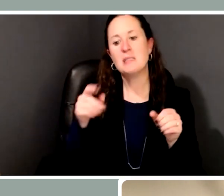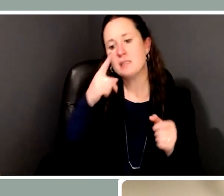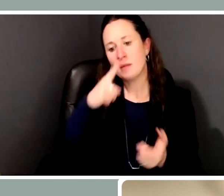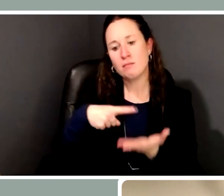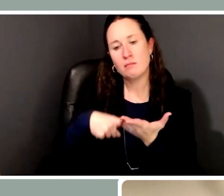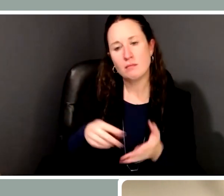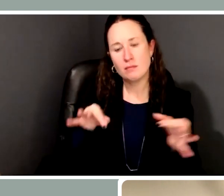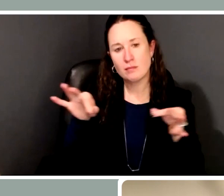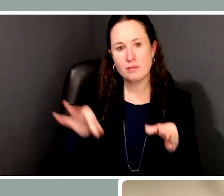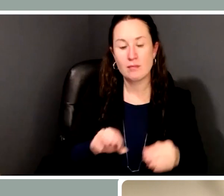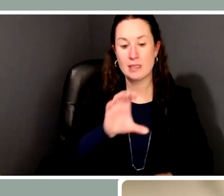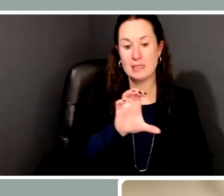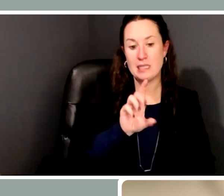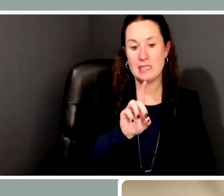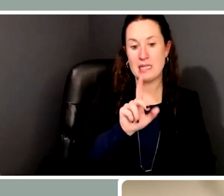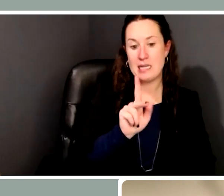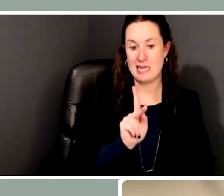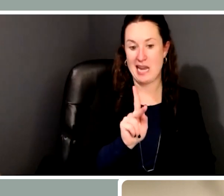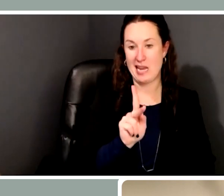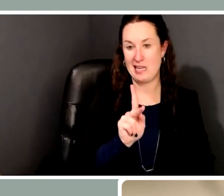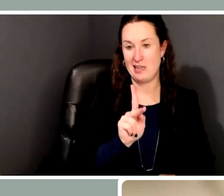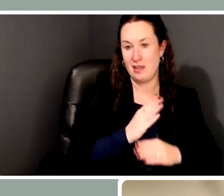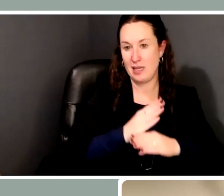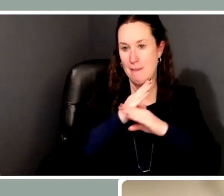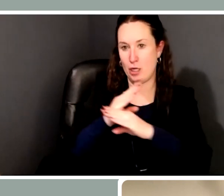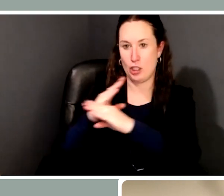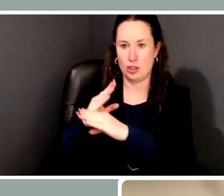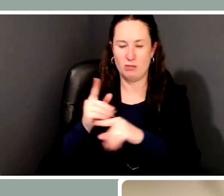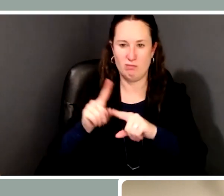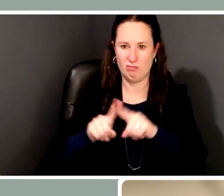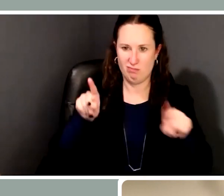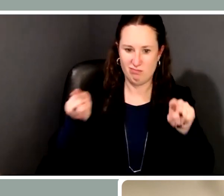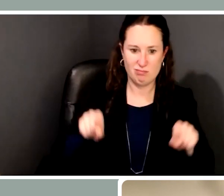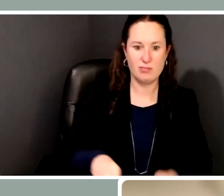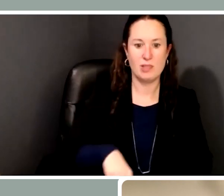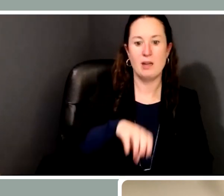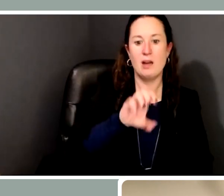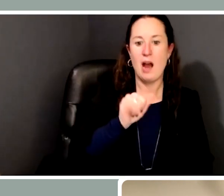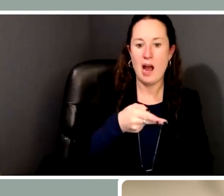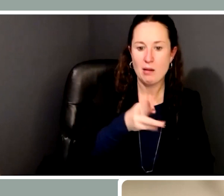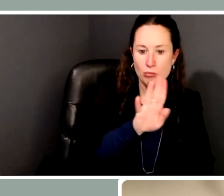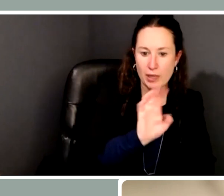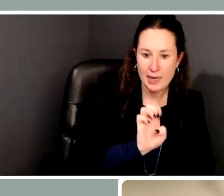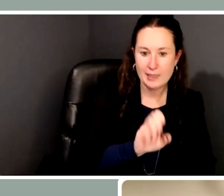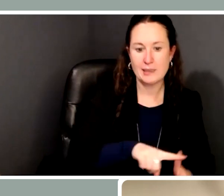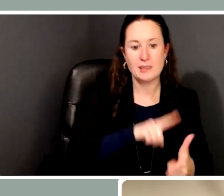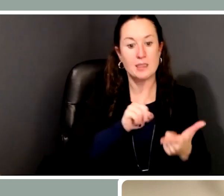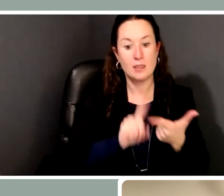the CDK inhibitors? Are there differences between Ibrance, Kisqali, and